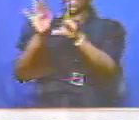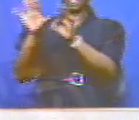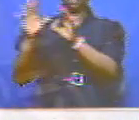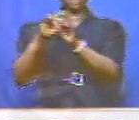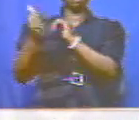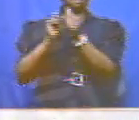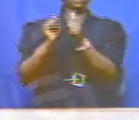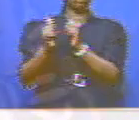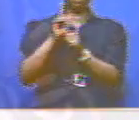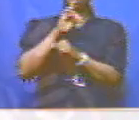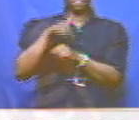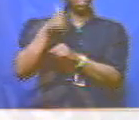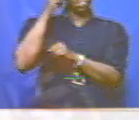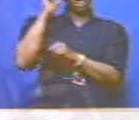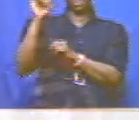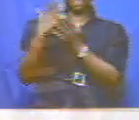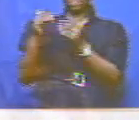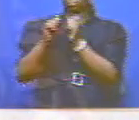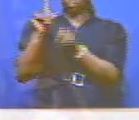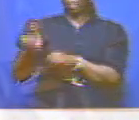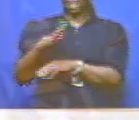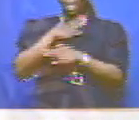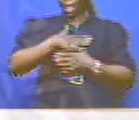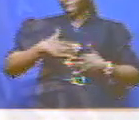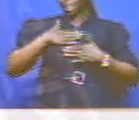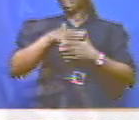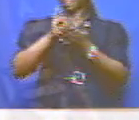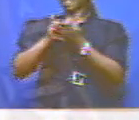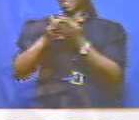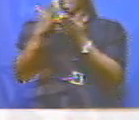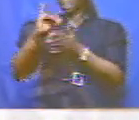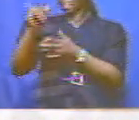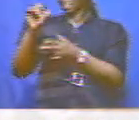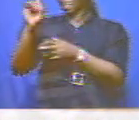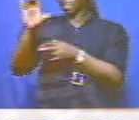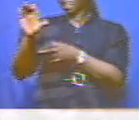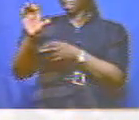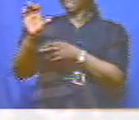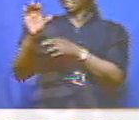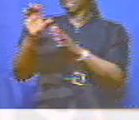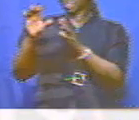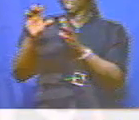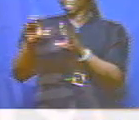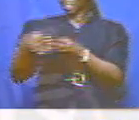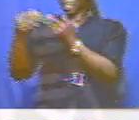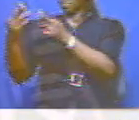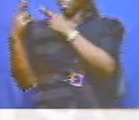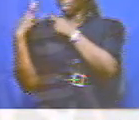Okay. So I think one of the things we need to appreciate then mm-hmm. is that the JSC mandate